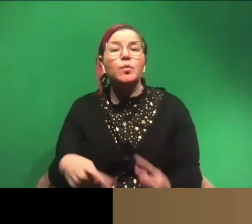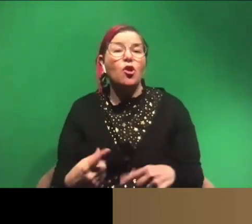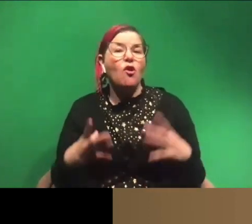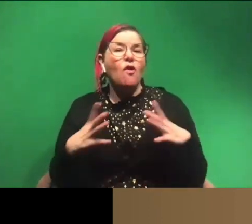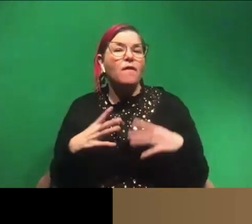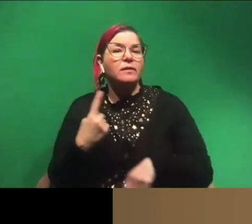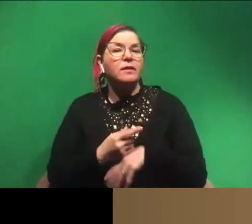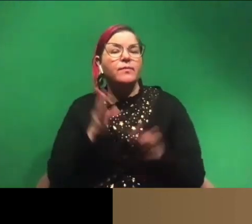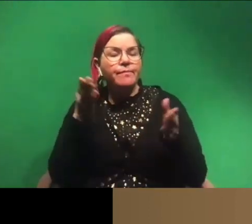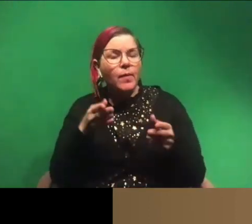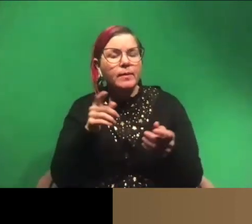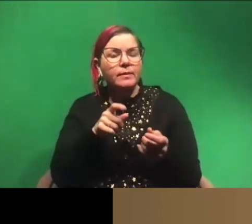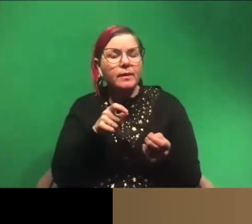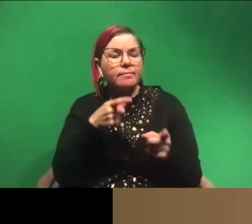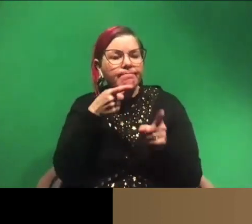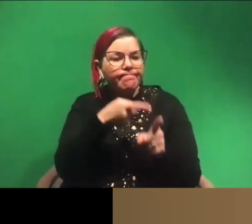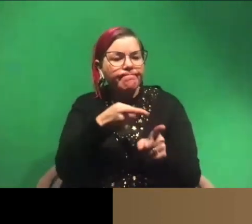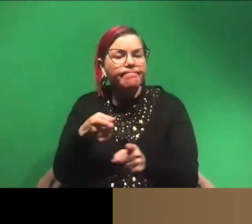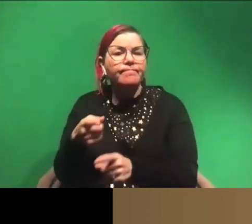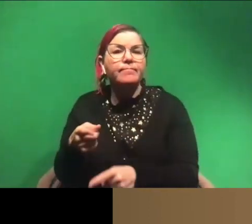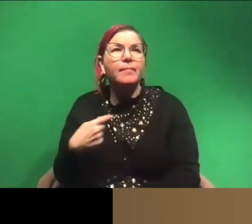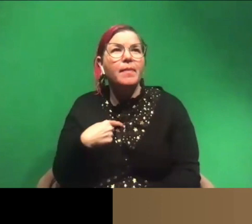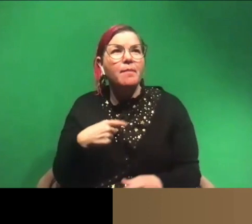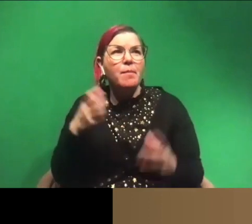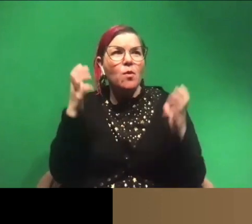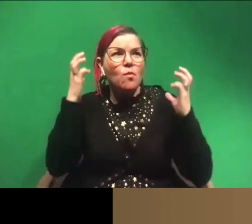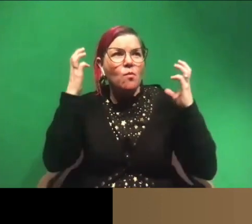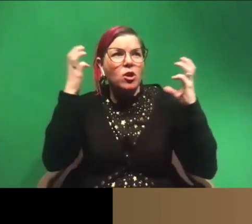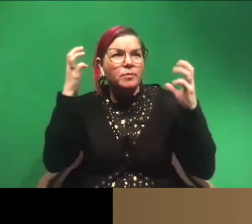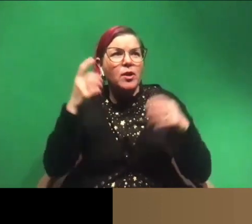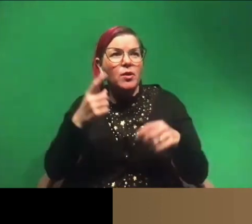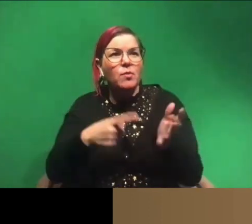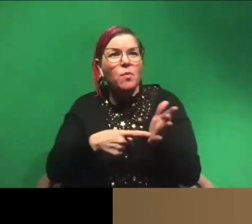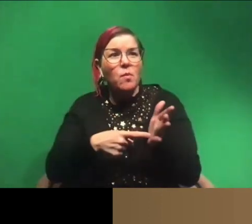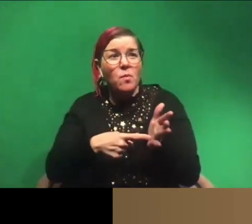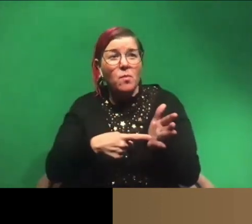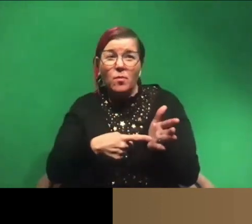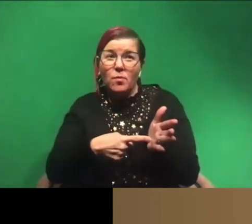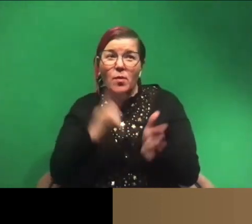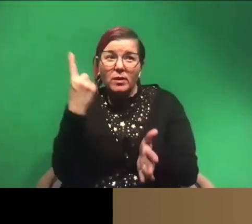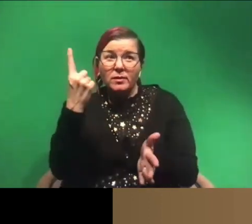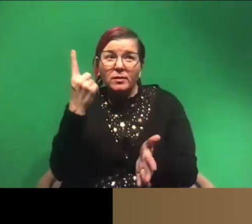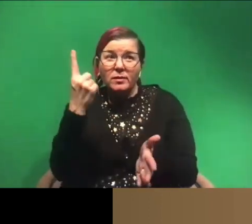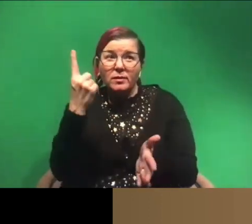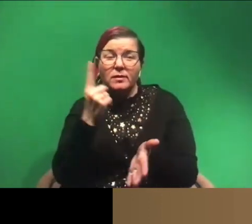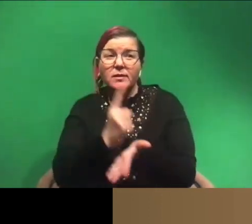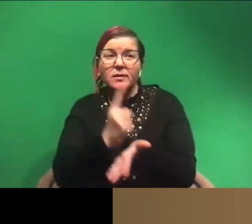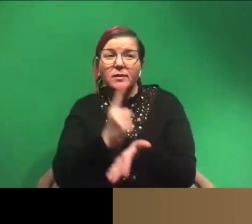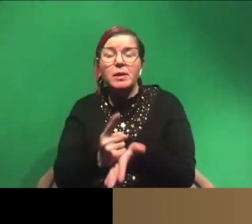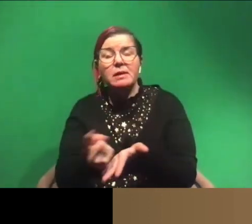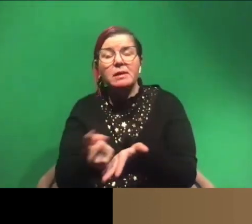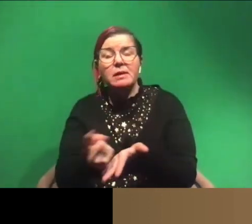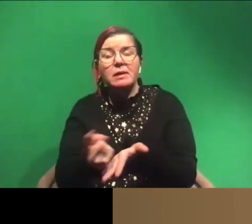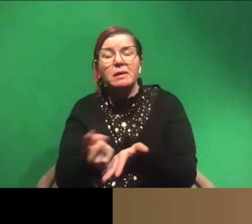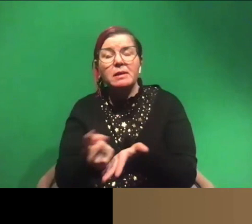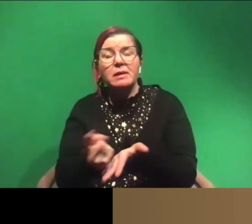on key areas and I think I only washed my hair about once per week. So for that,